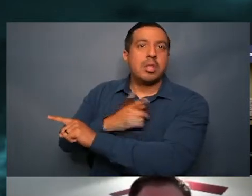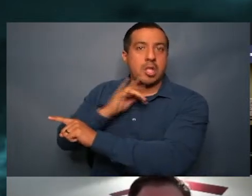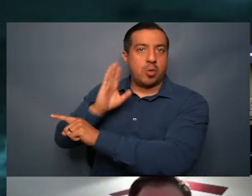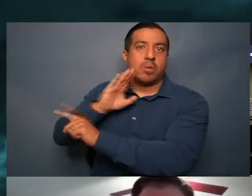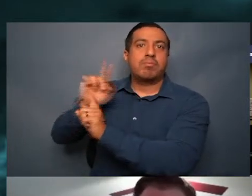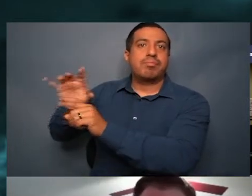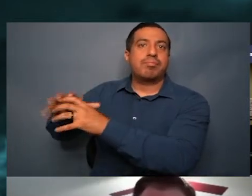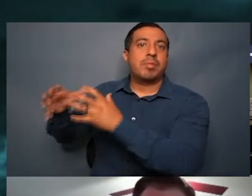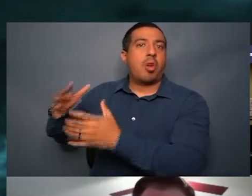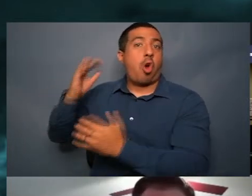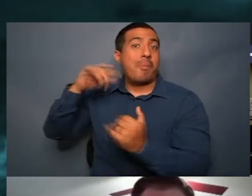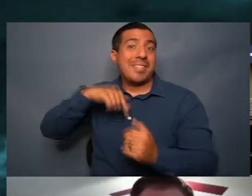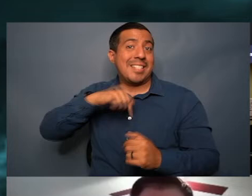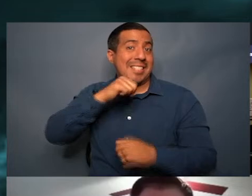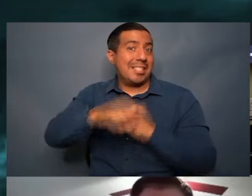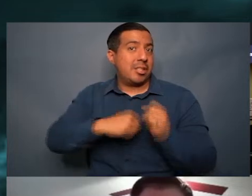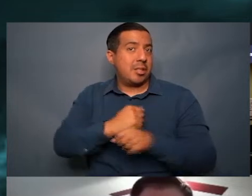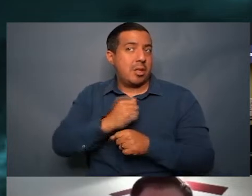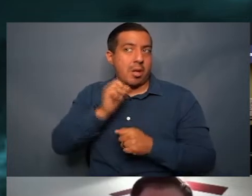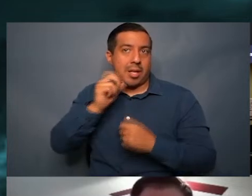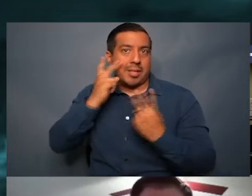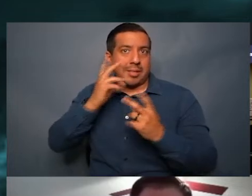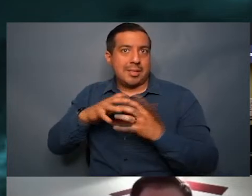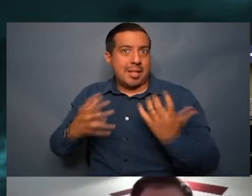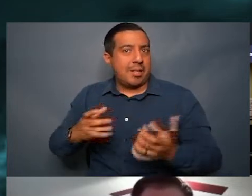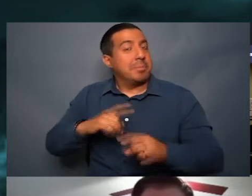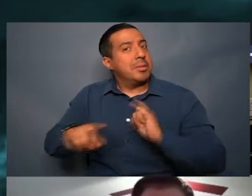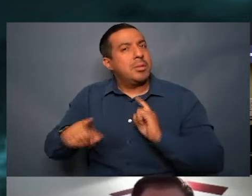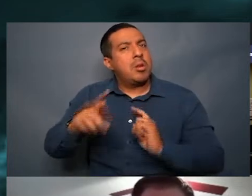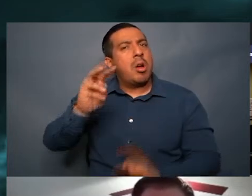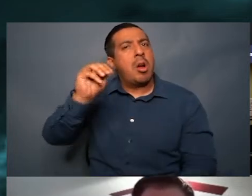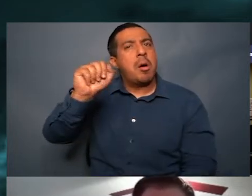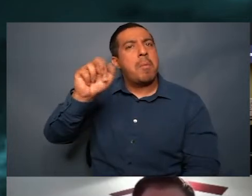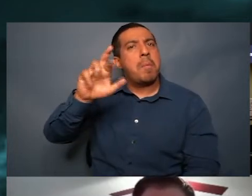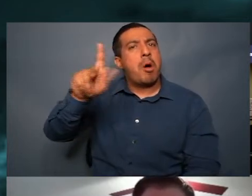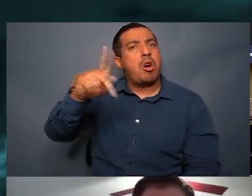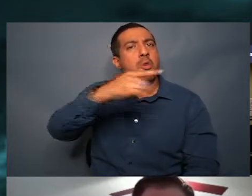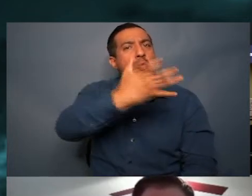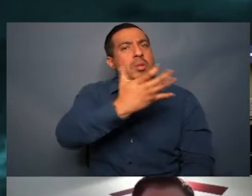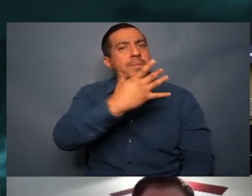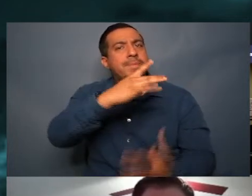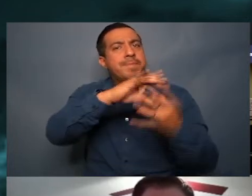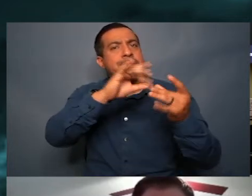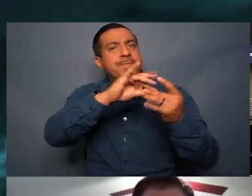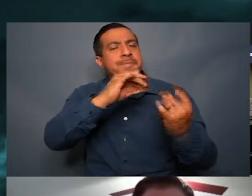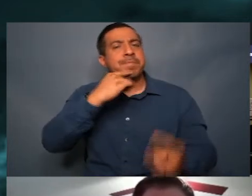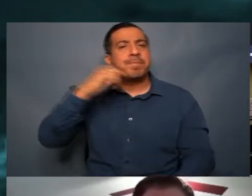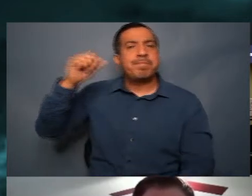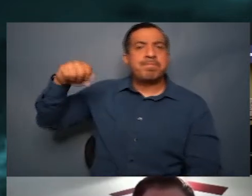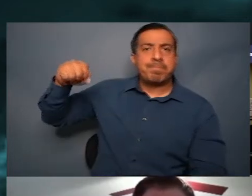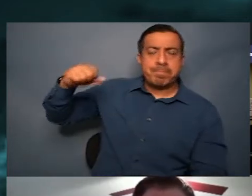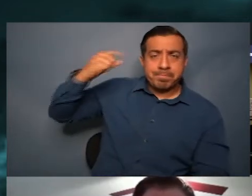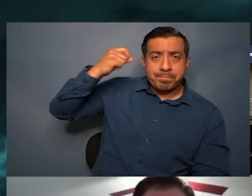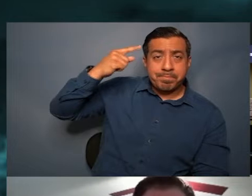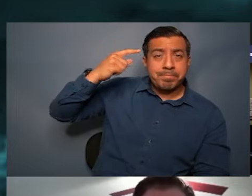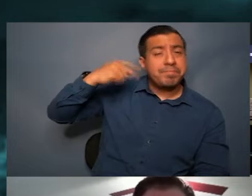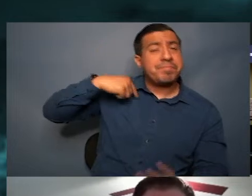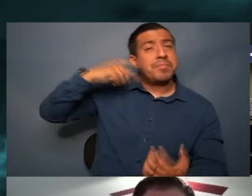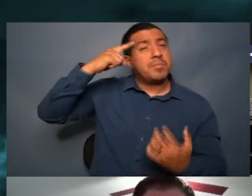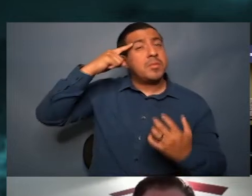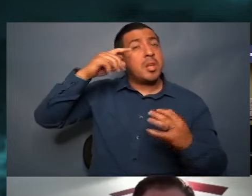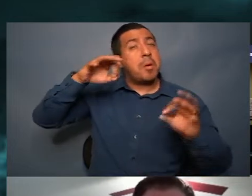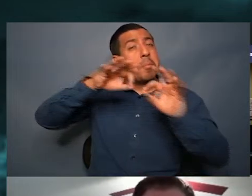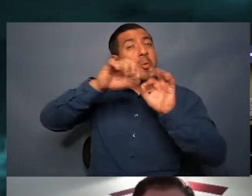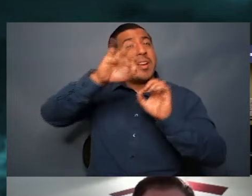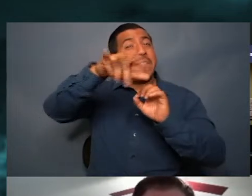lot. Hopefully not this year, though, right? Go ahead, Mark. It looked like you wanted to say something. I think it's important that if you're in the